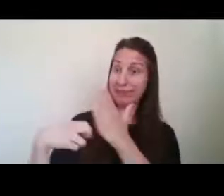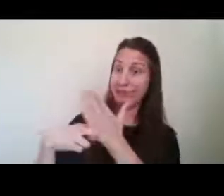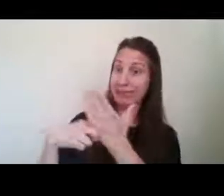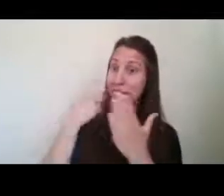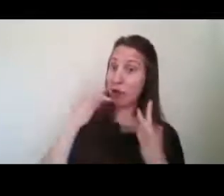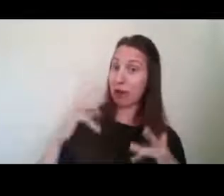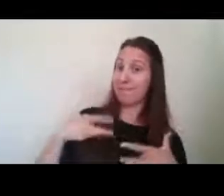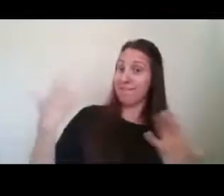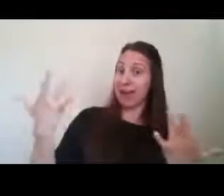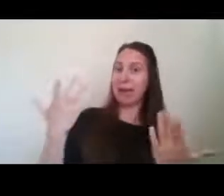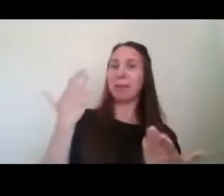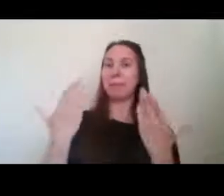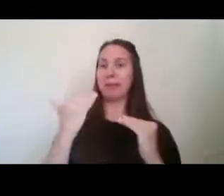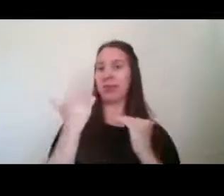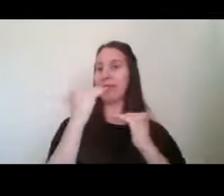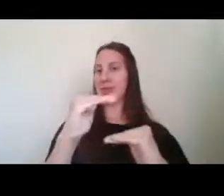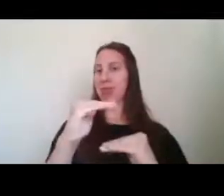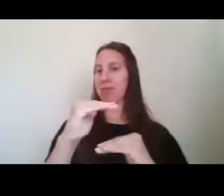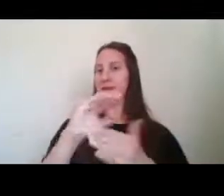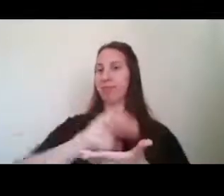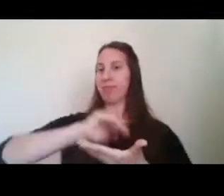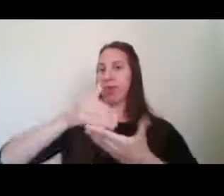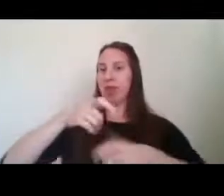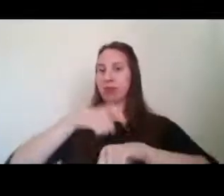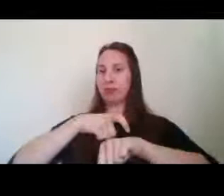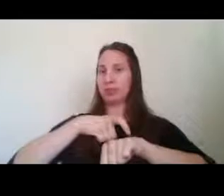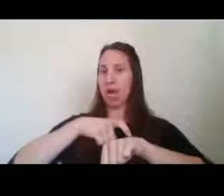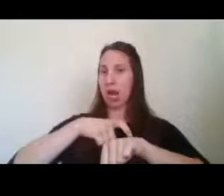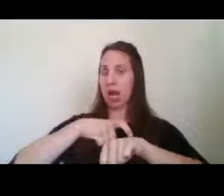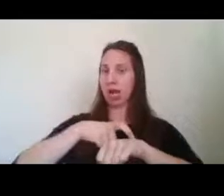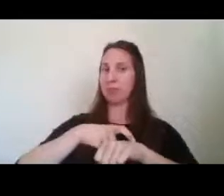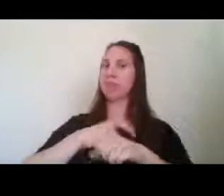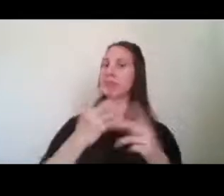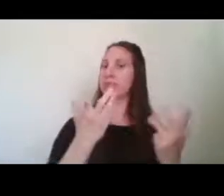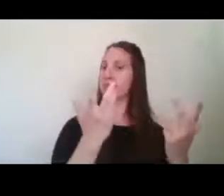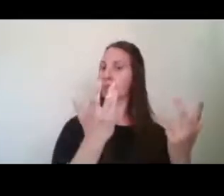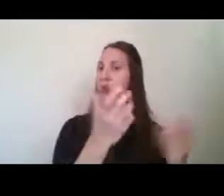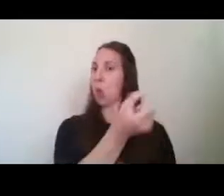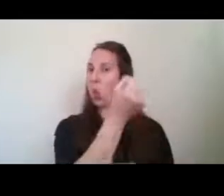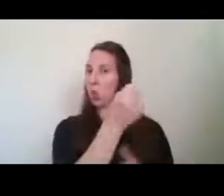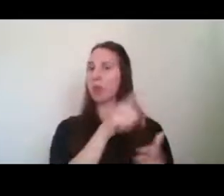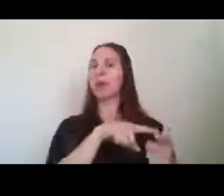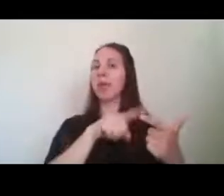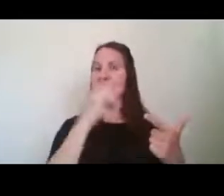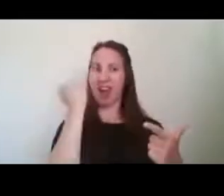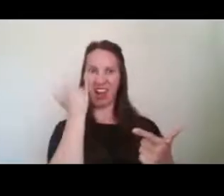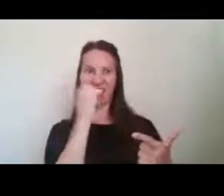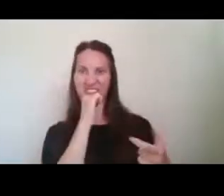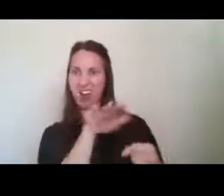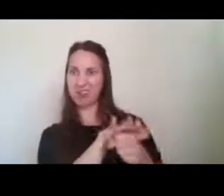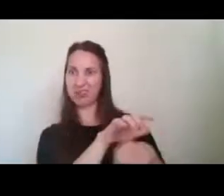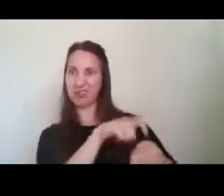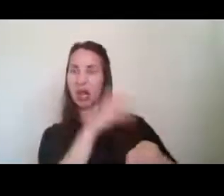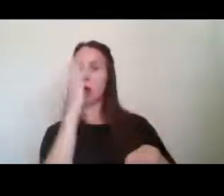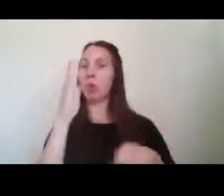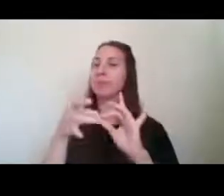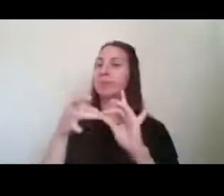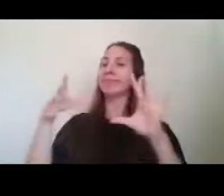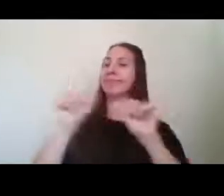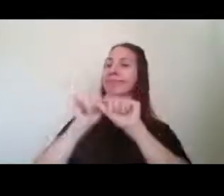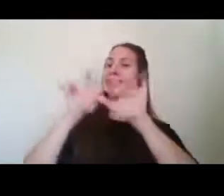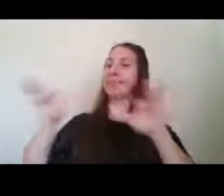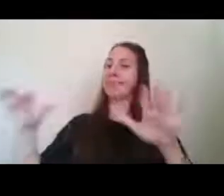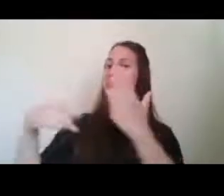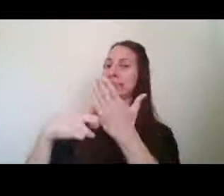payment information before those tickets might be released. Some challenges that users with disabilities face with timeouts are that the timeout